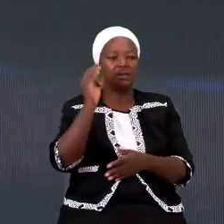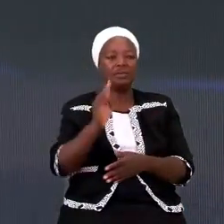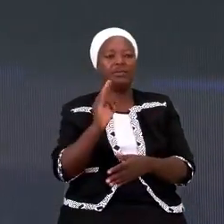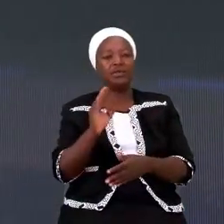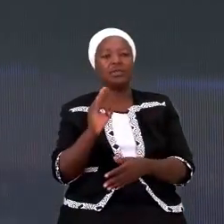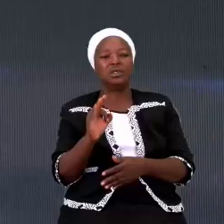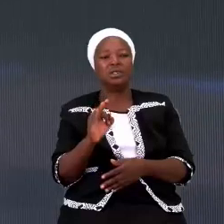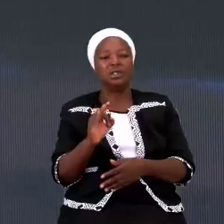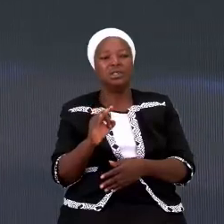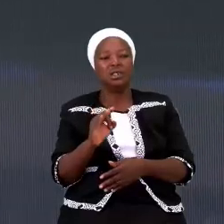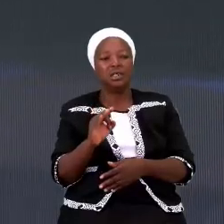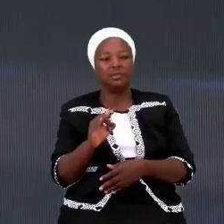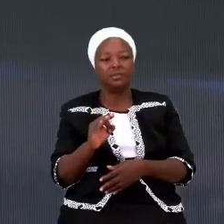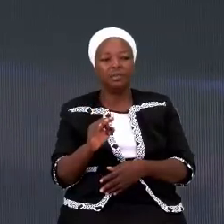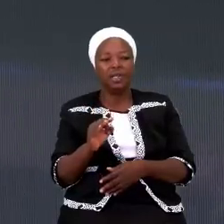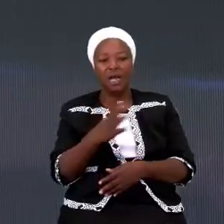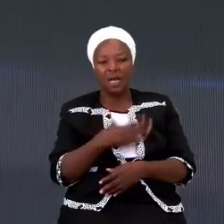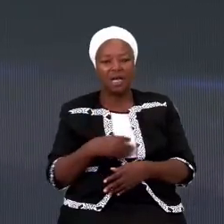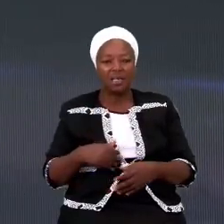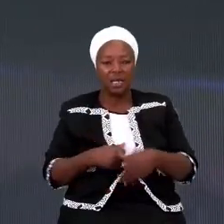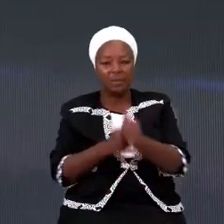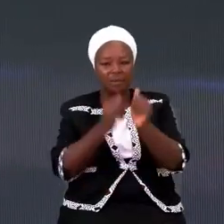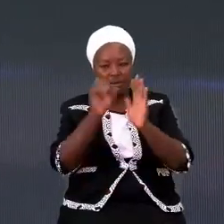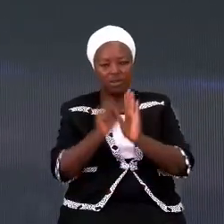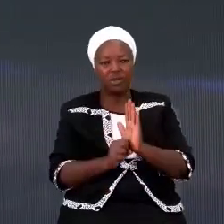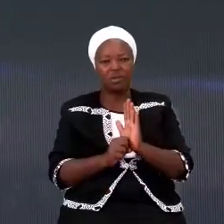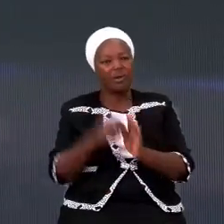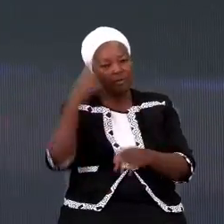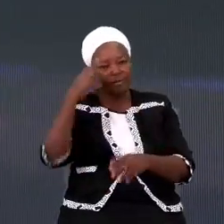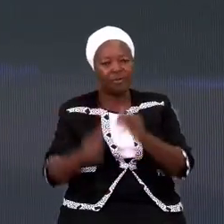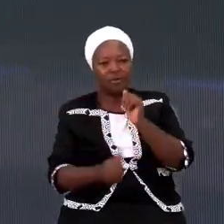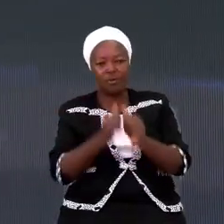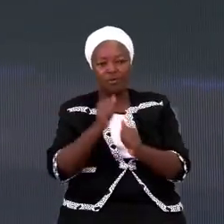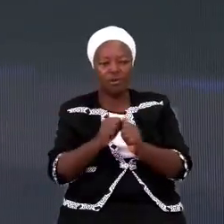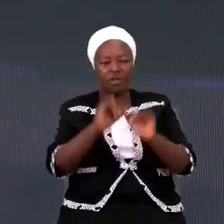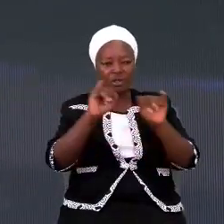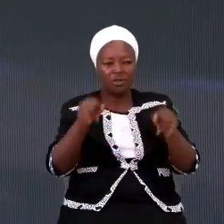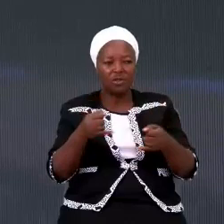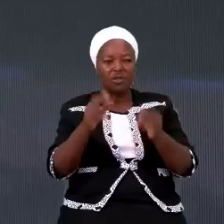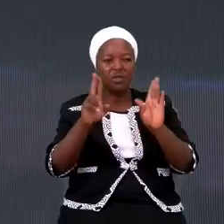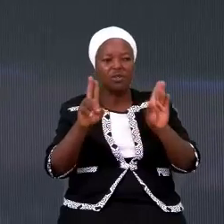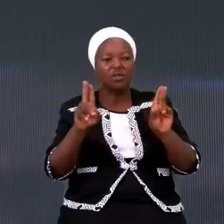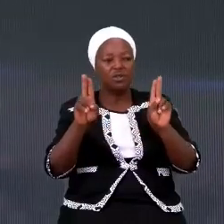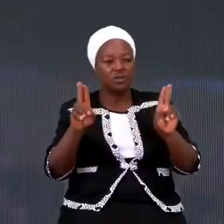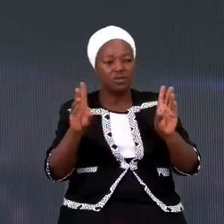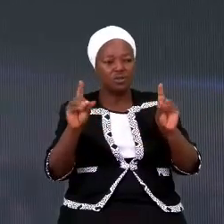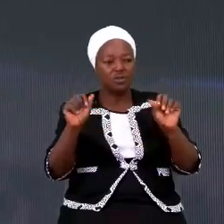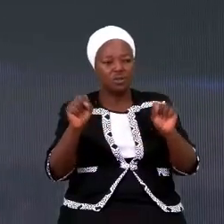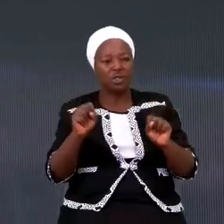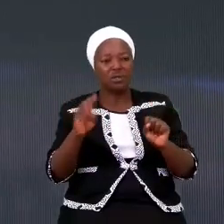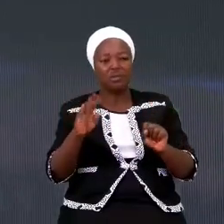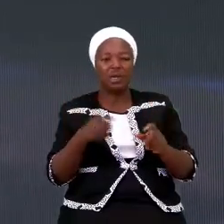by transgression fell. Judas backslider by transgression fell.